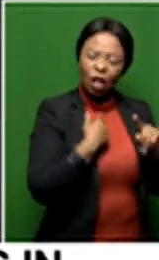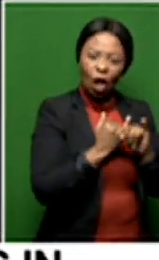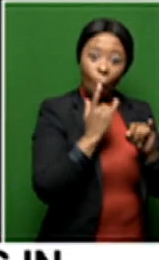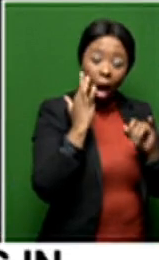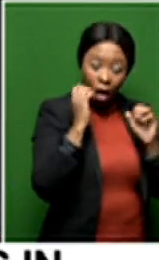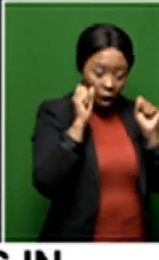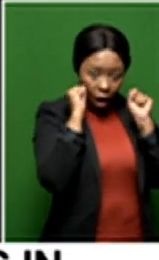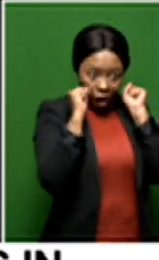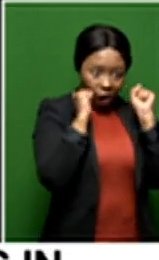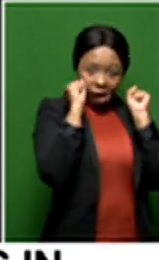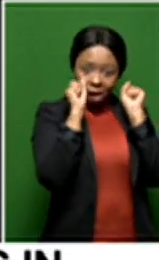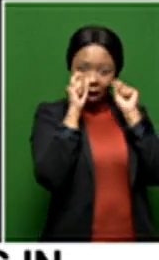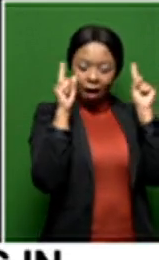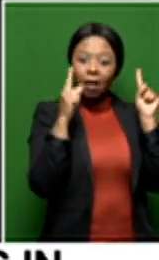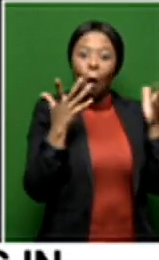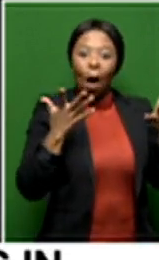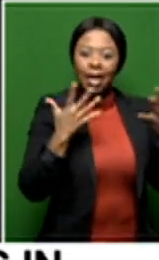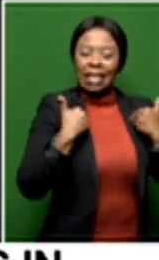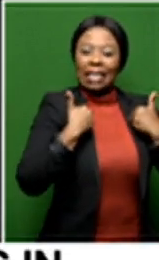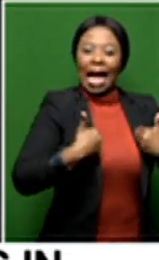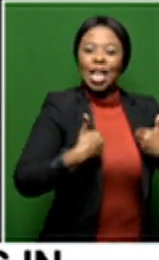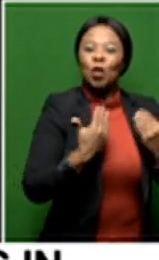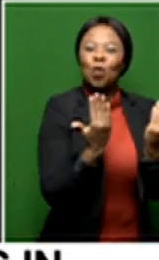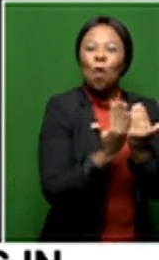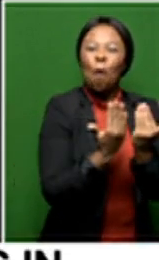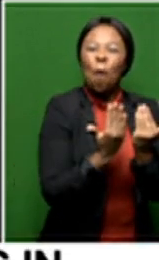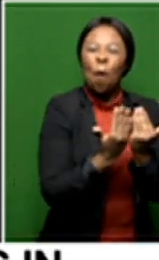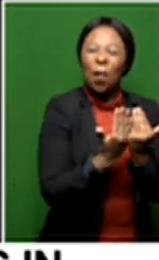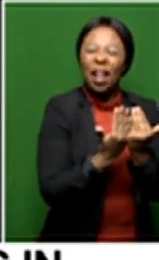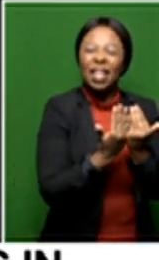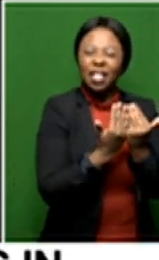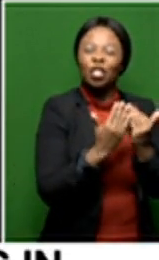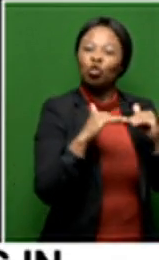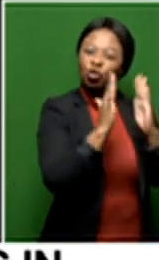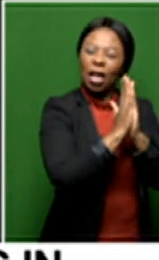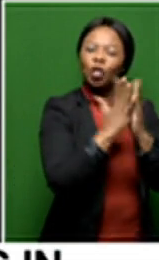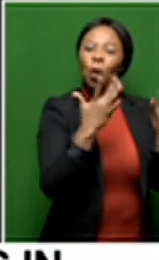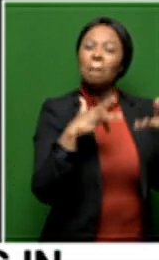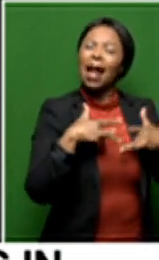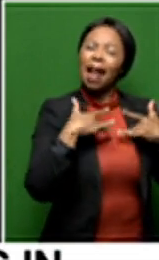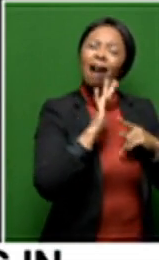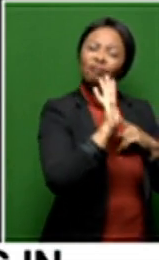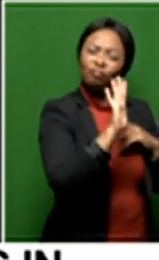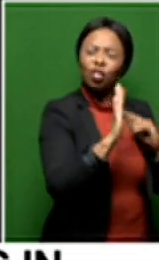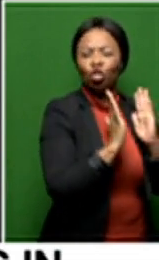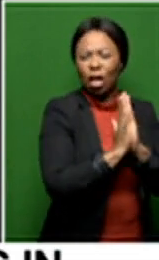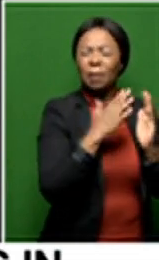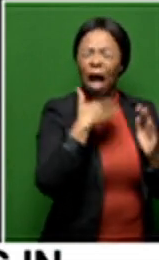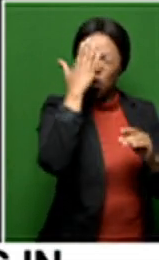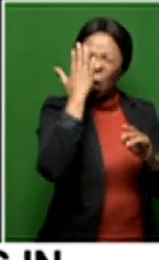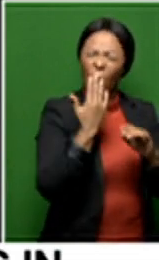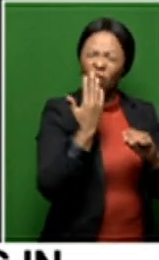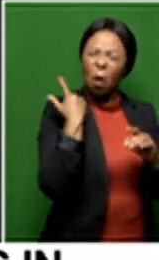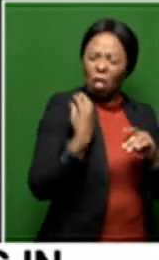opened my eyes, I was in a Sunday school in Viala Park. You know, so church has been my life, and I knew from an early age, I knew